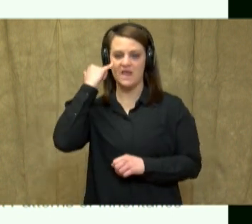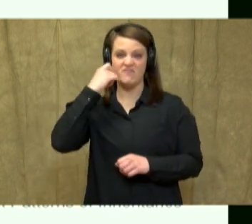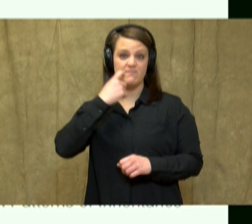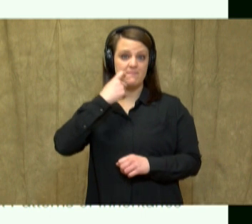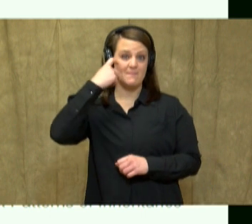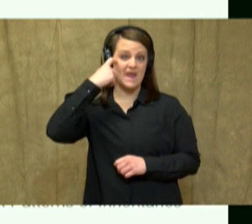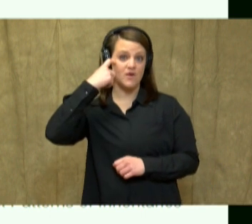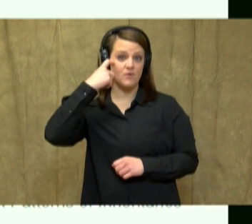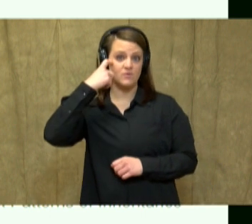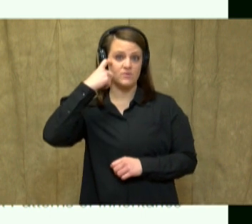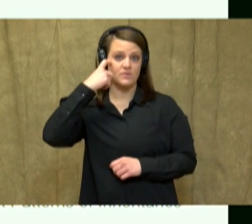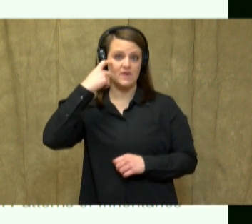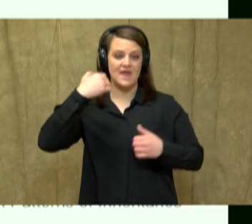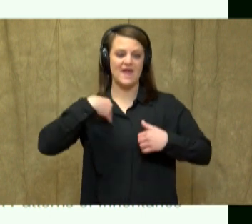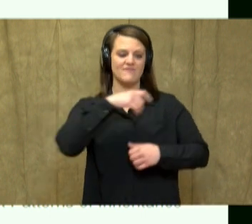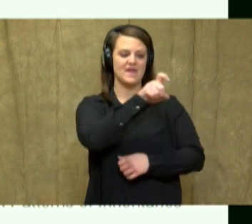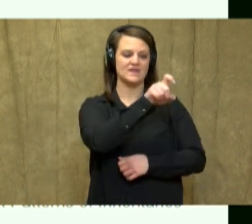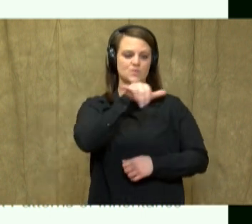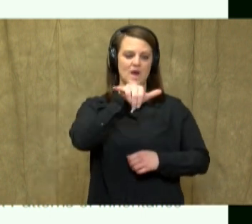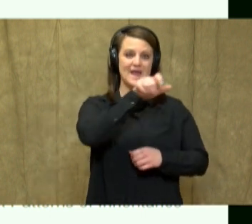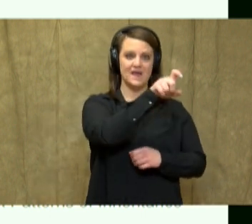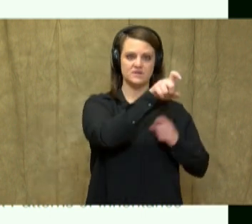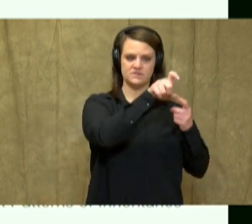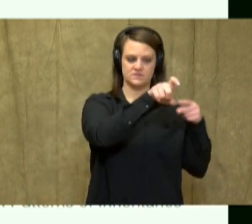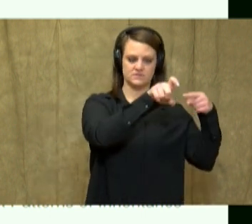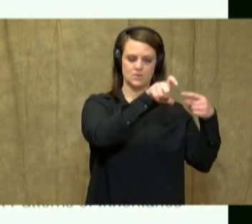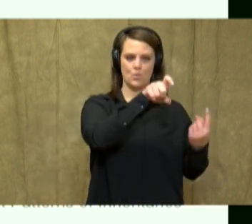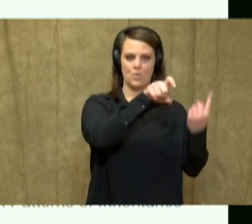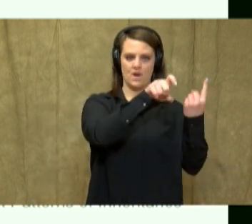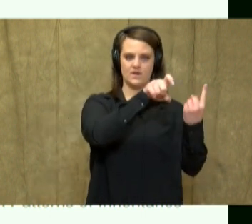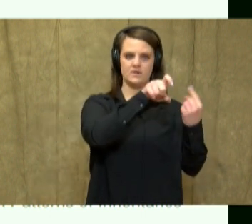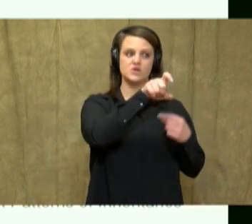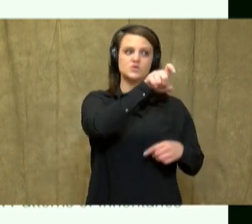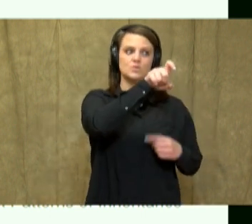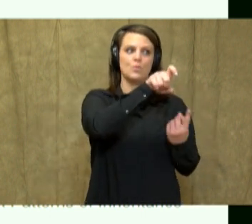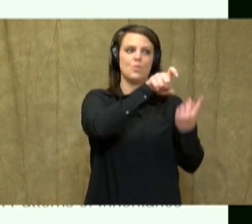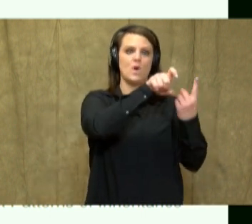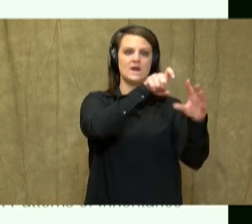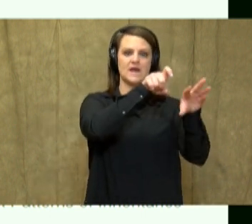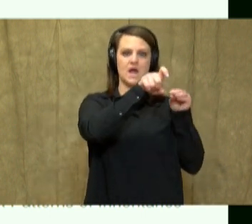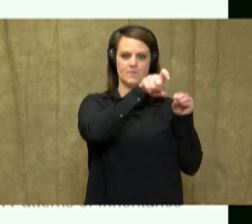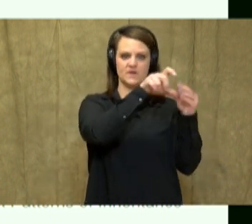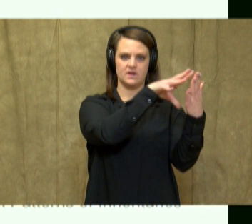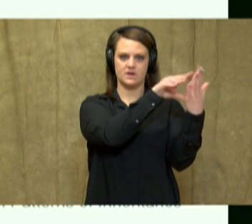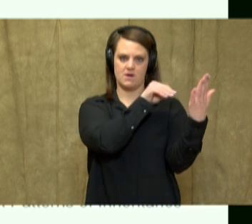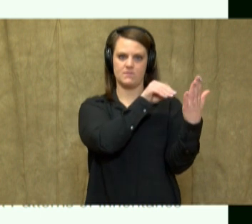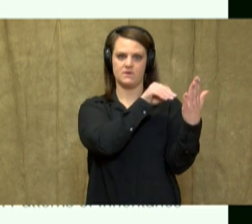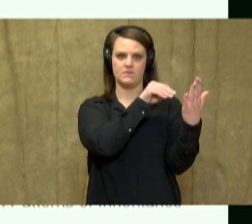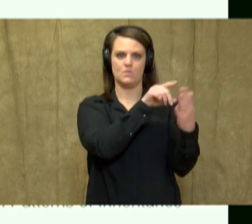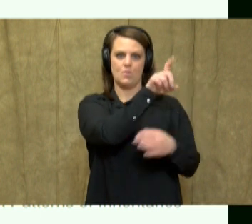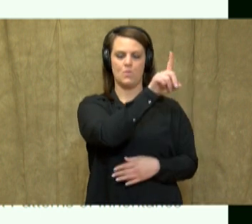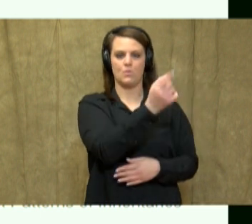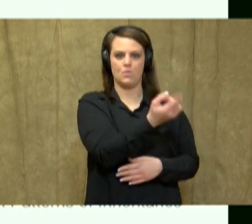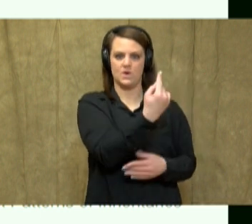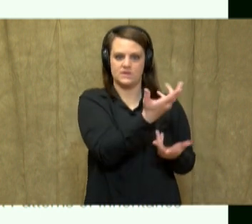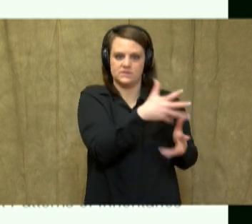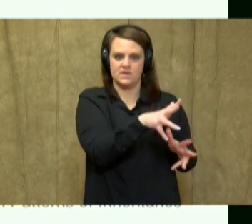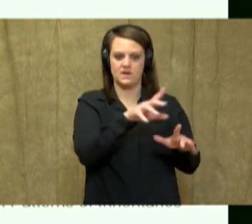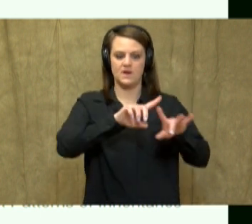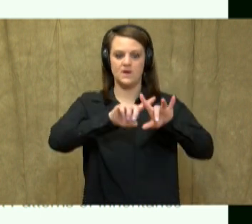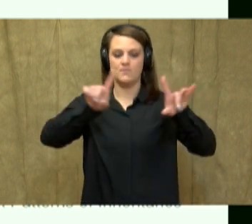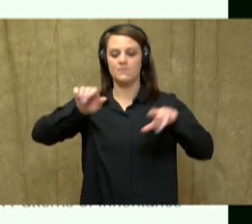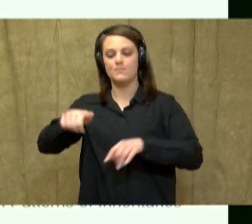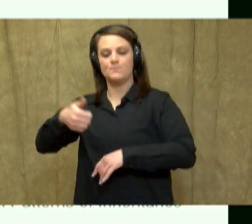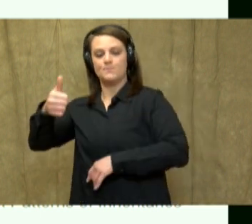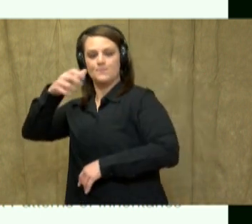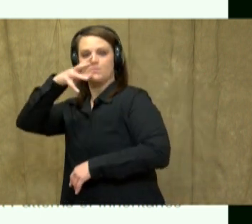male, since you only have 1 X, you only have 1 copy of these traits. Where female, it's just like all our other chromosomes, you